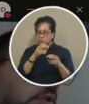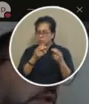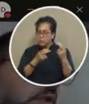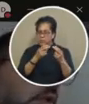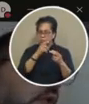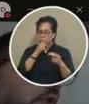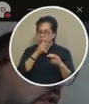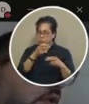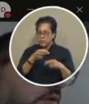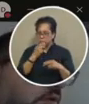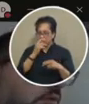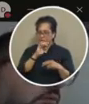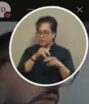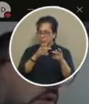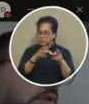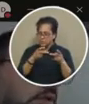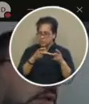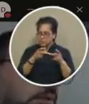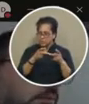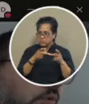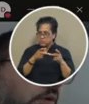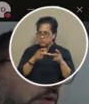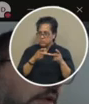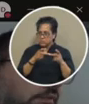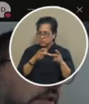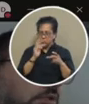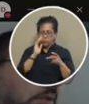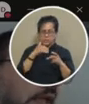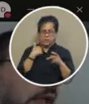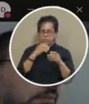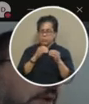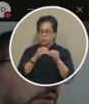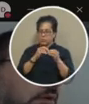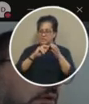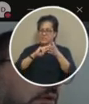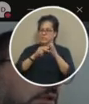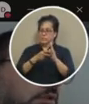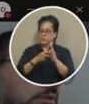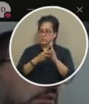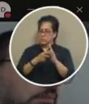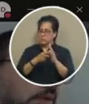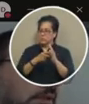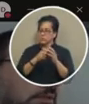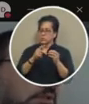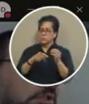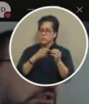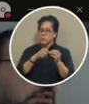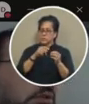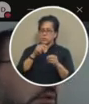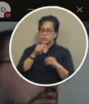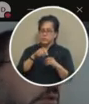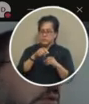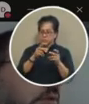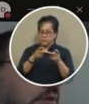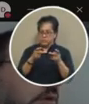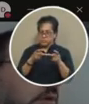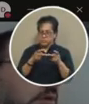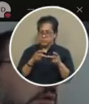for this position? And is there a little bit more definition we can have about this